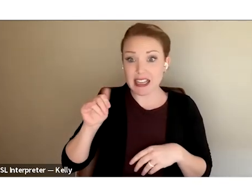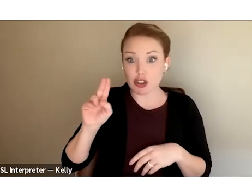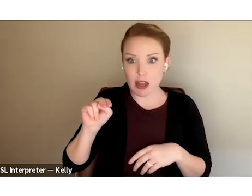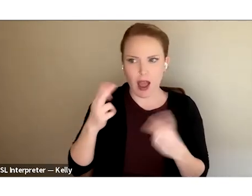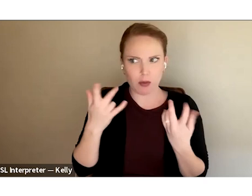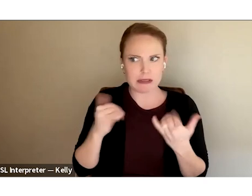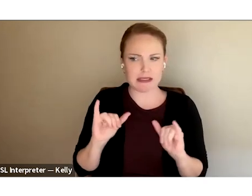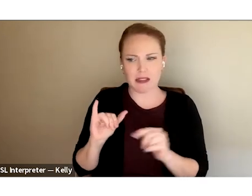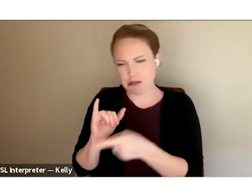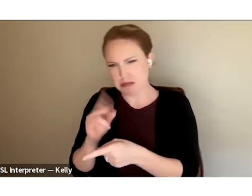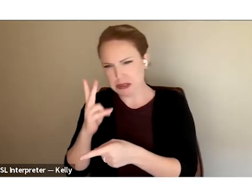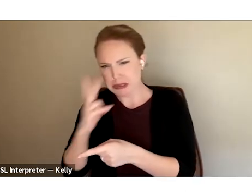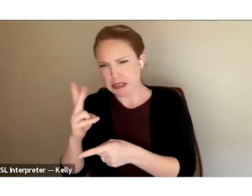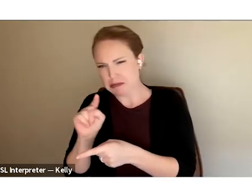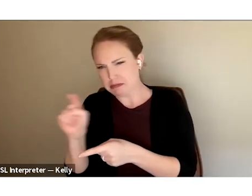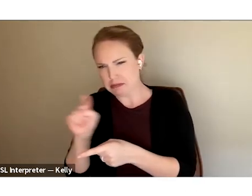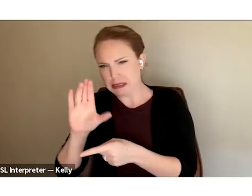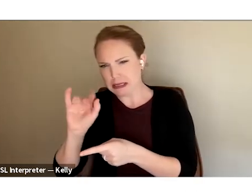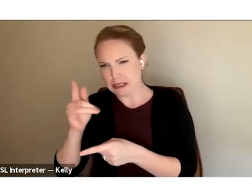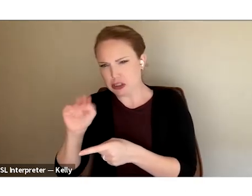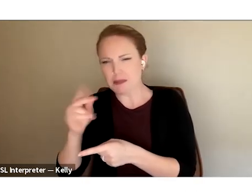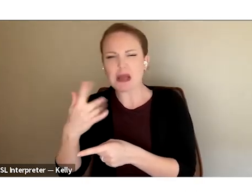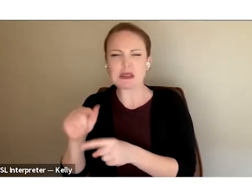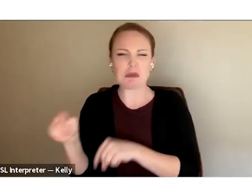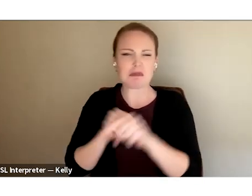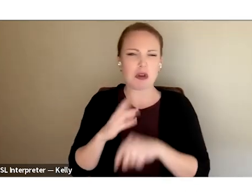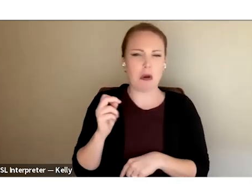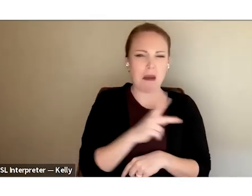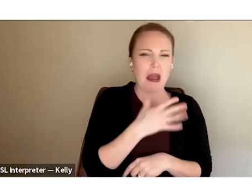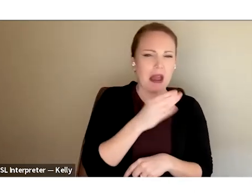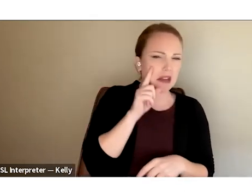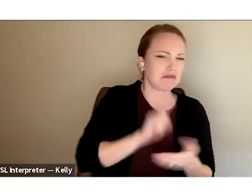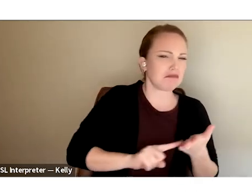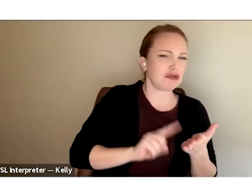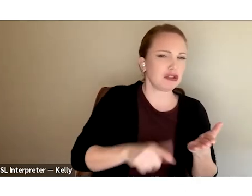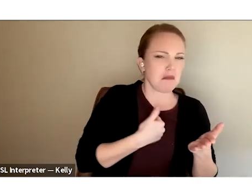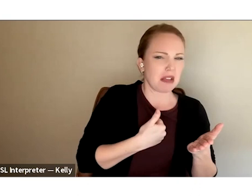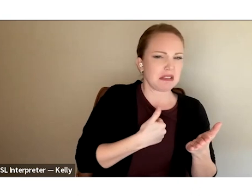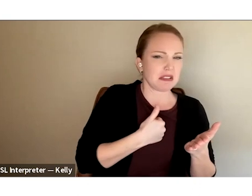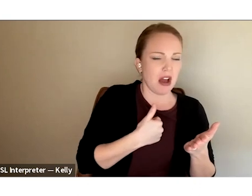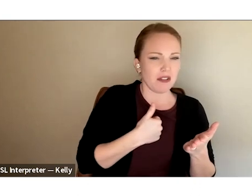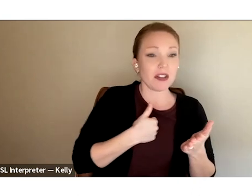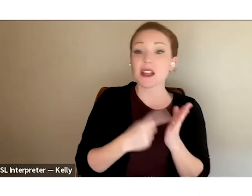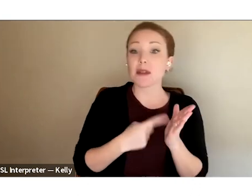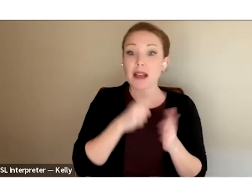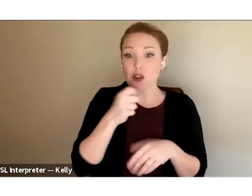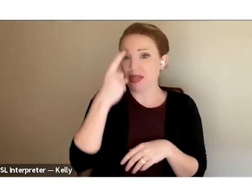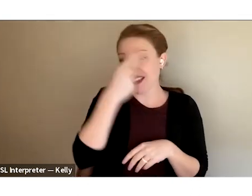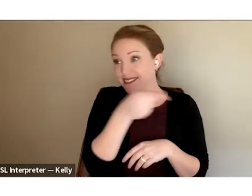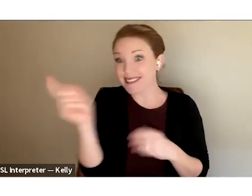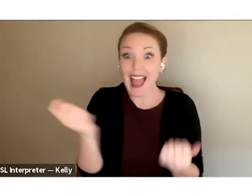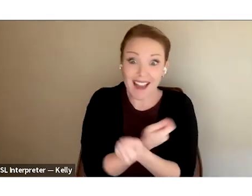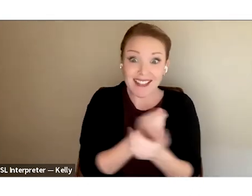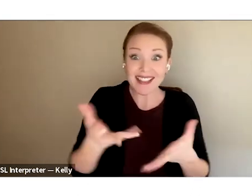before I'm not perfect. I don't always do this before I reshare. And again, I don't think about things as trusted sources. I point